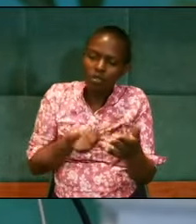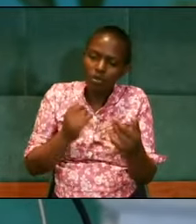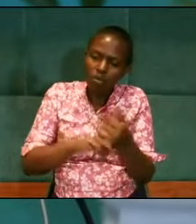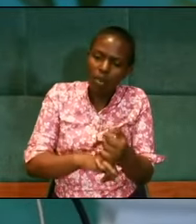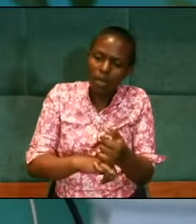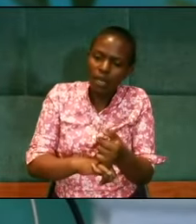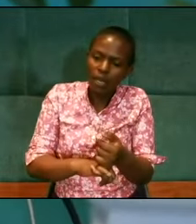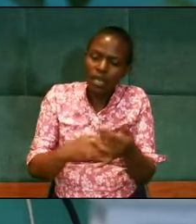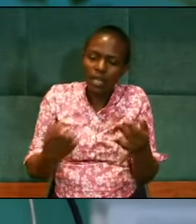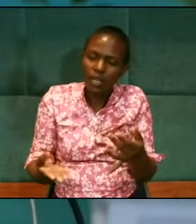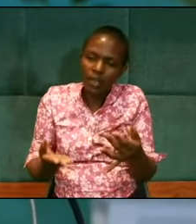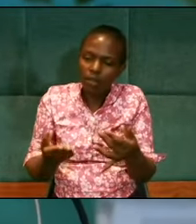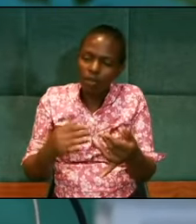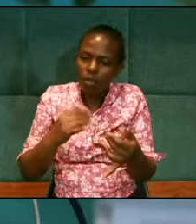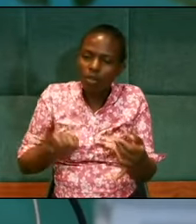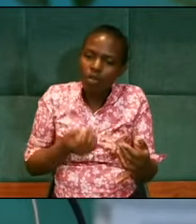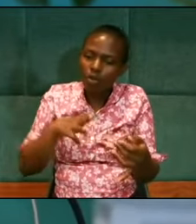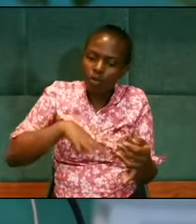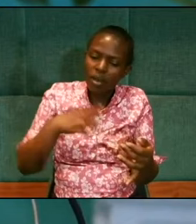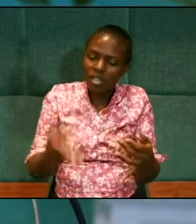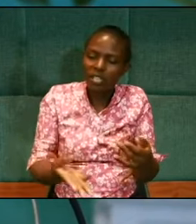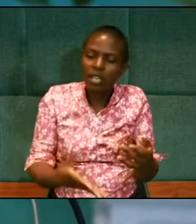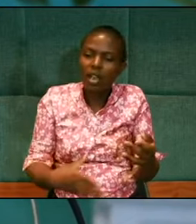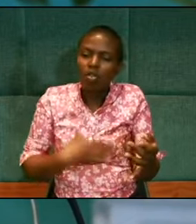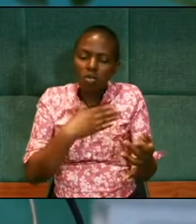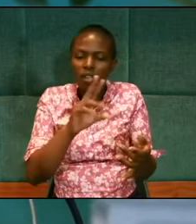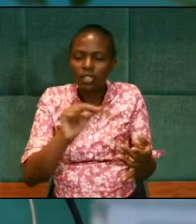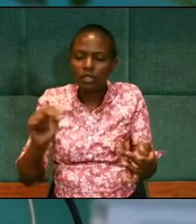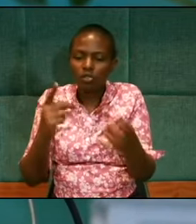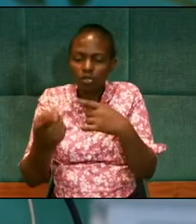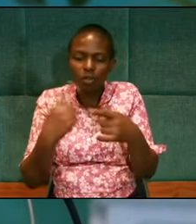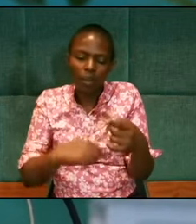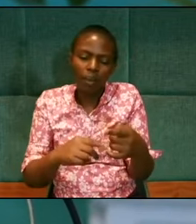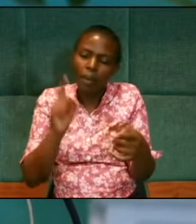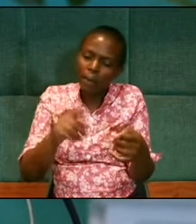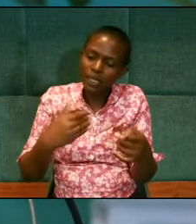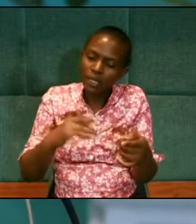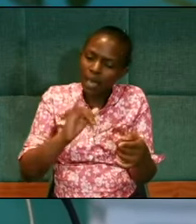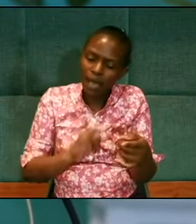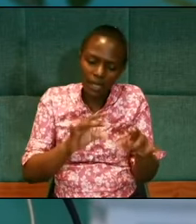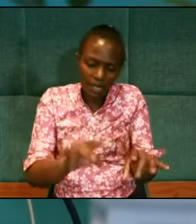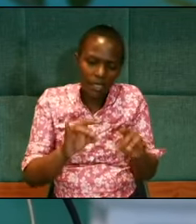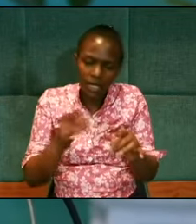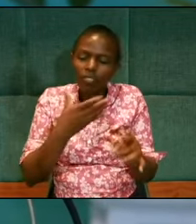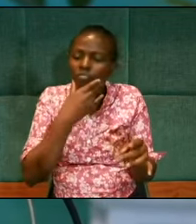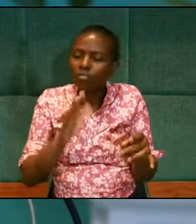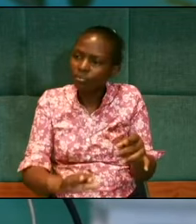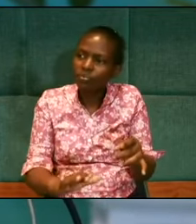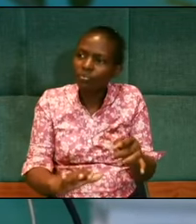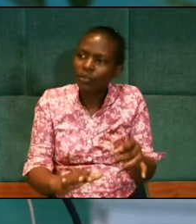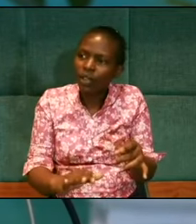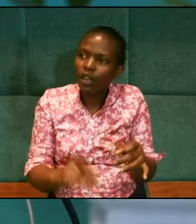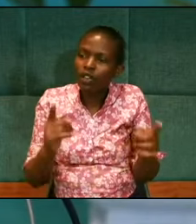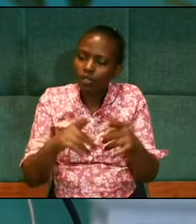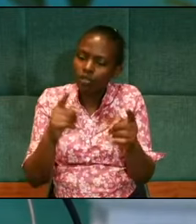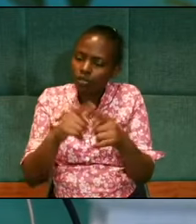back with me to this land, shall I then take your son back to the country you came from? Make sure, Abraham responded, that you do